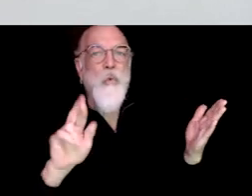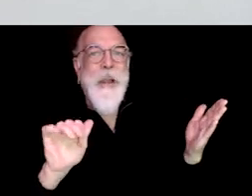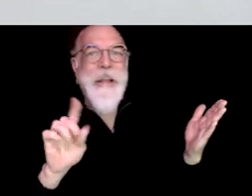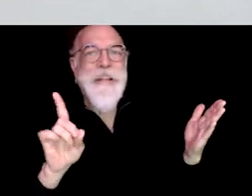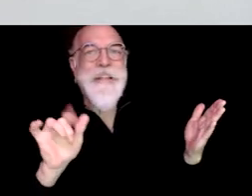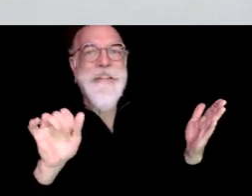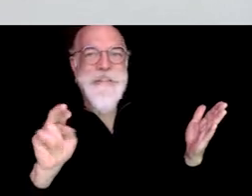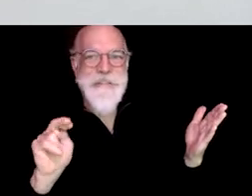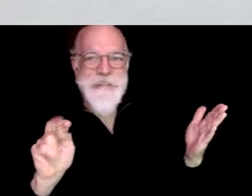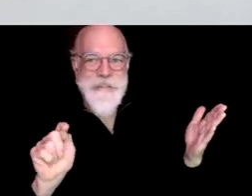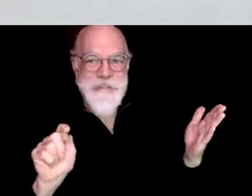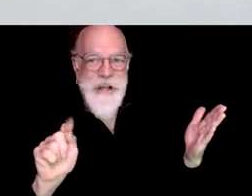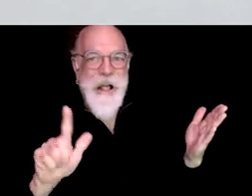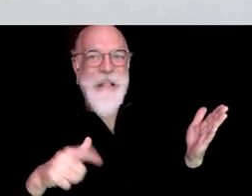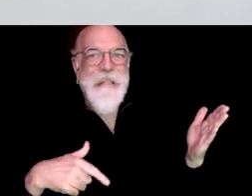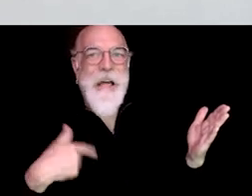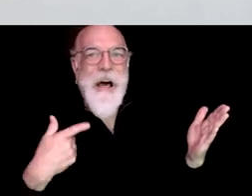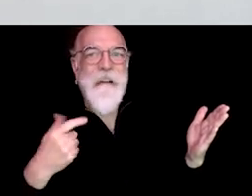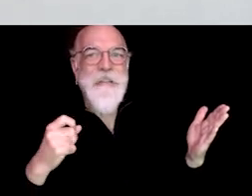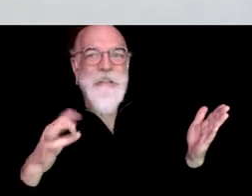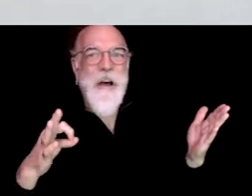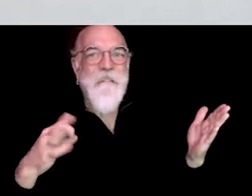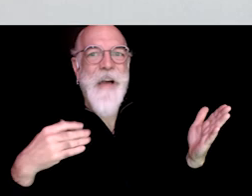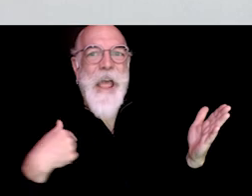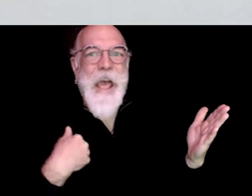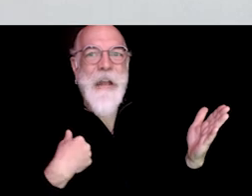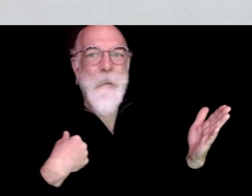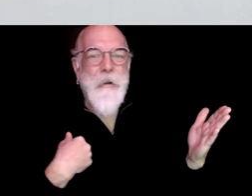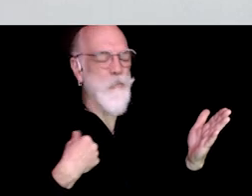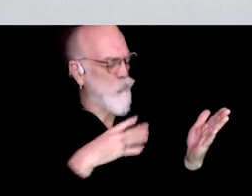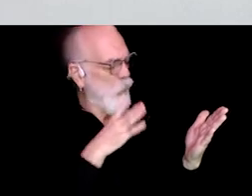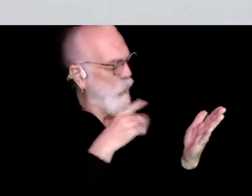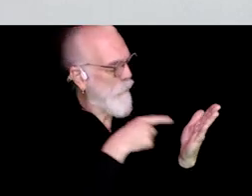a discussion about seeing and